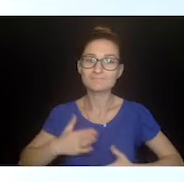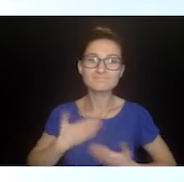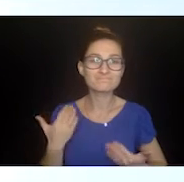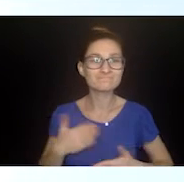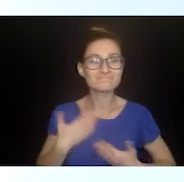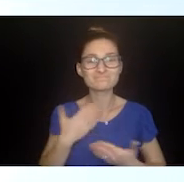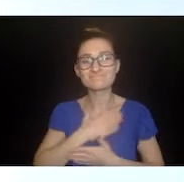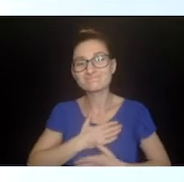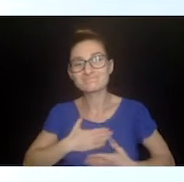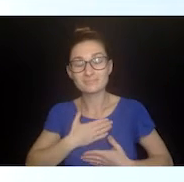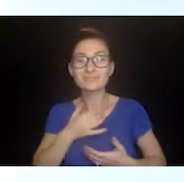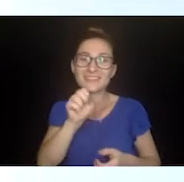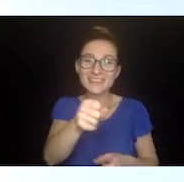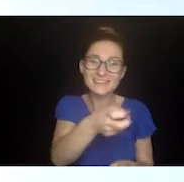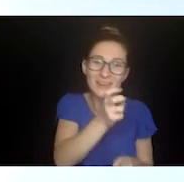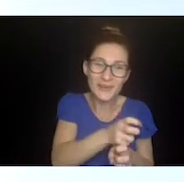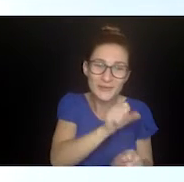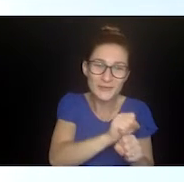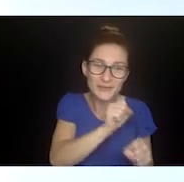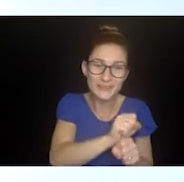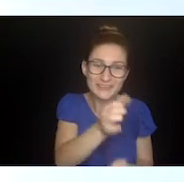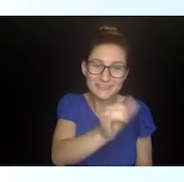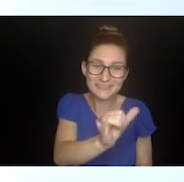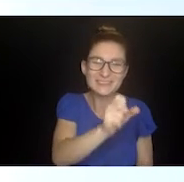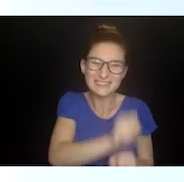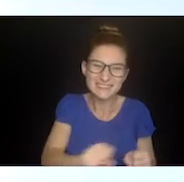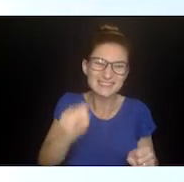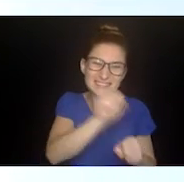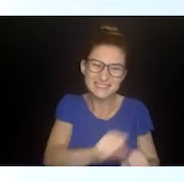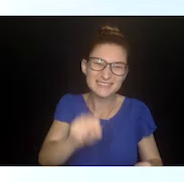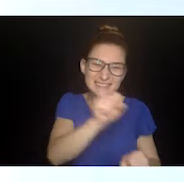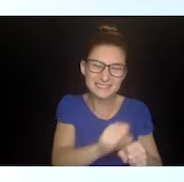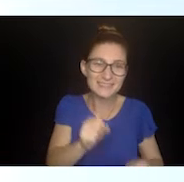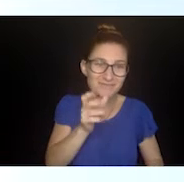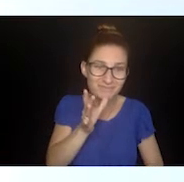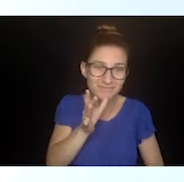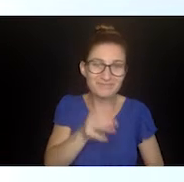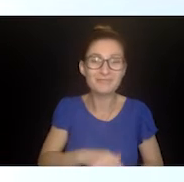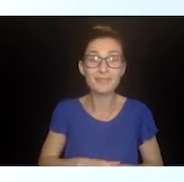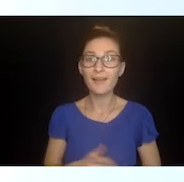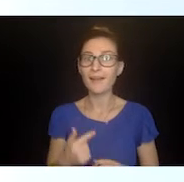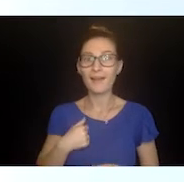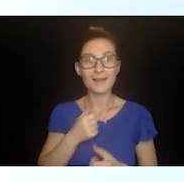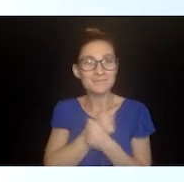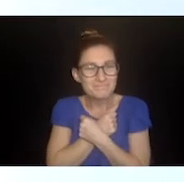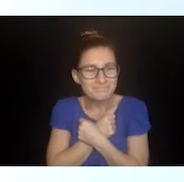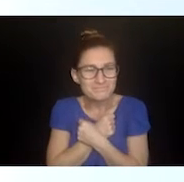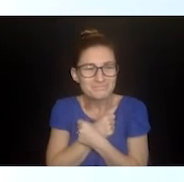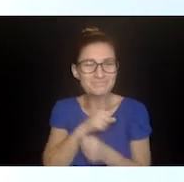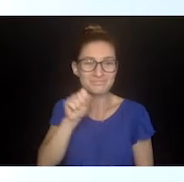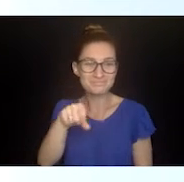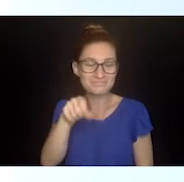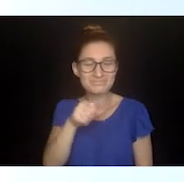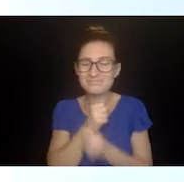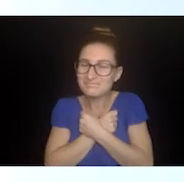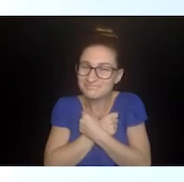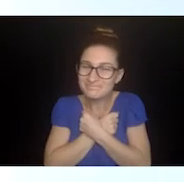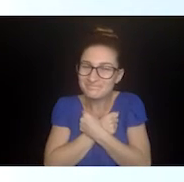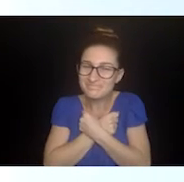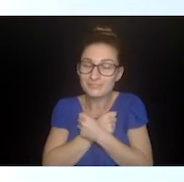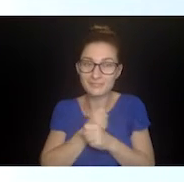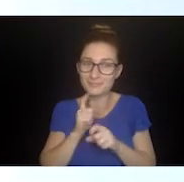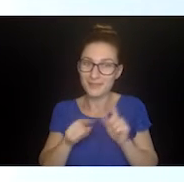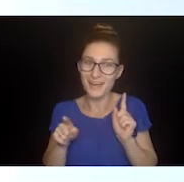comes with it. Yeah, it's hard work as well. It is hard work. Love them to bits, and